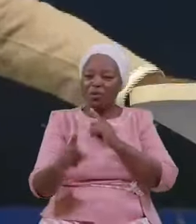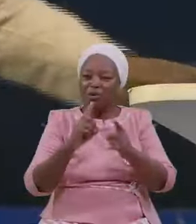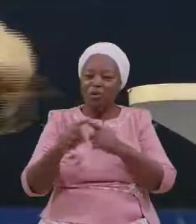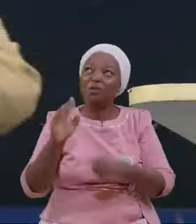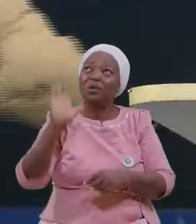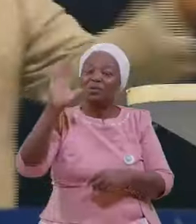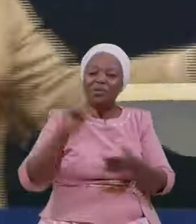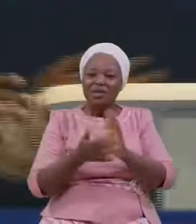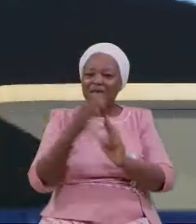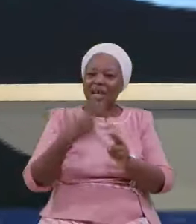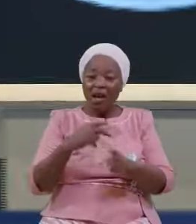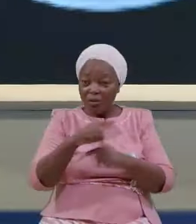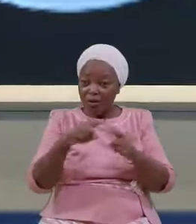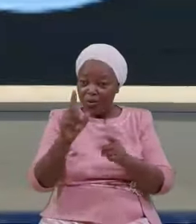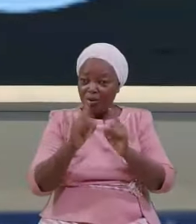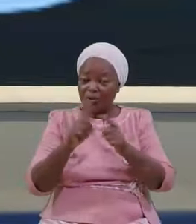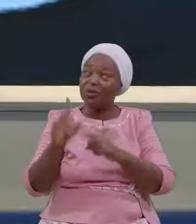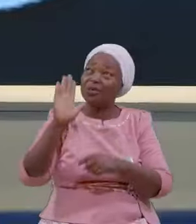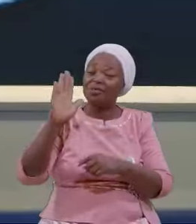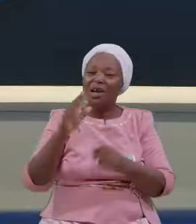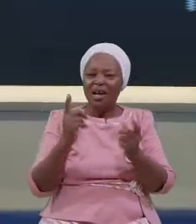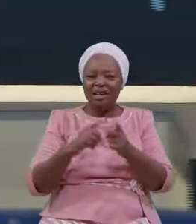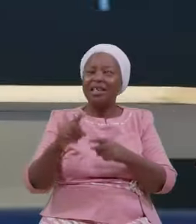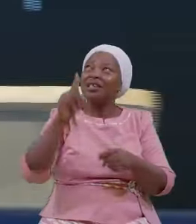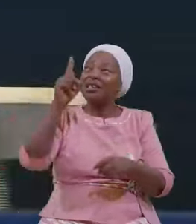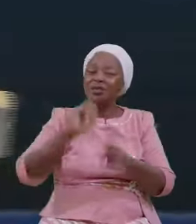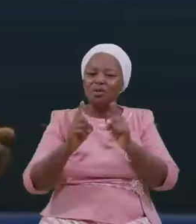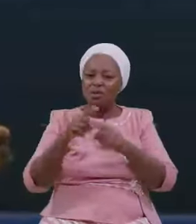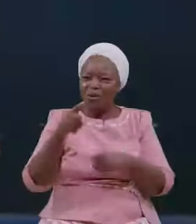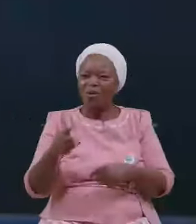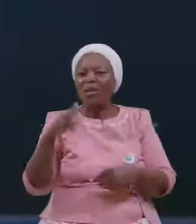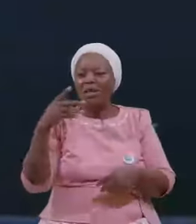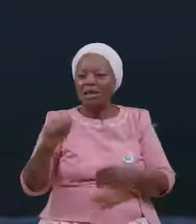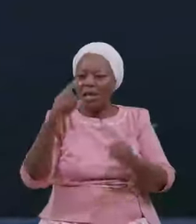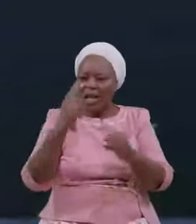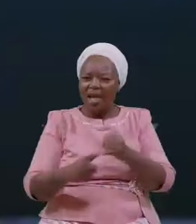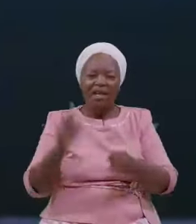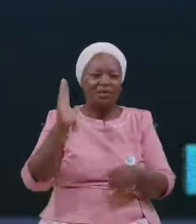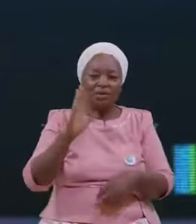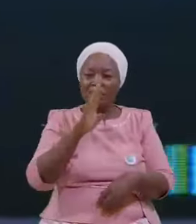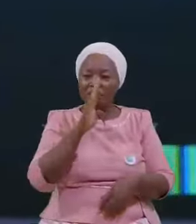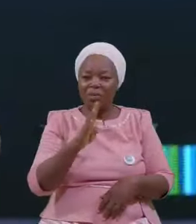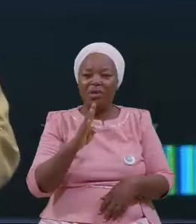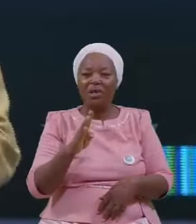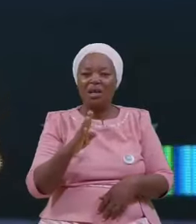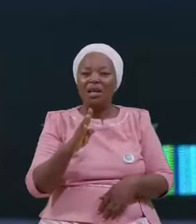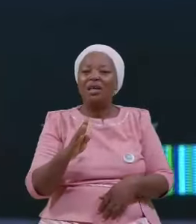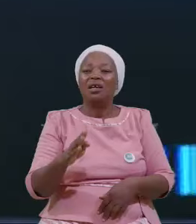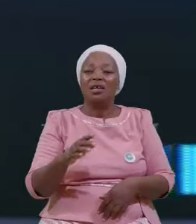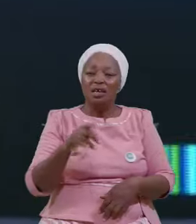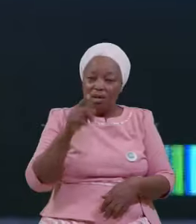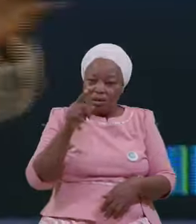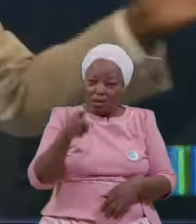talk to him and he talks to you, the end will be you have his